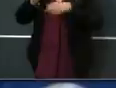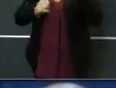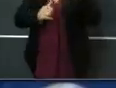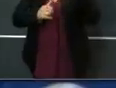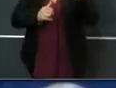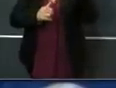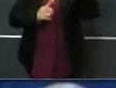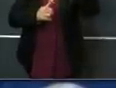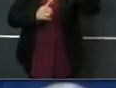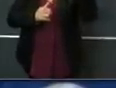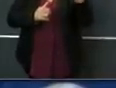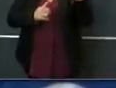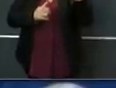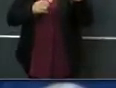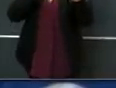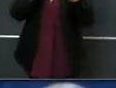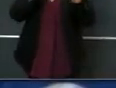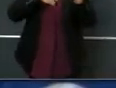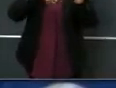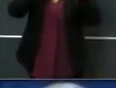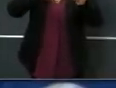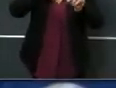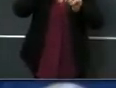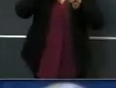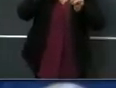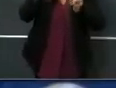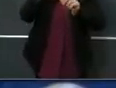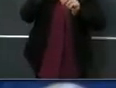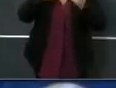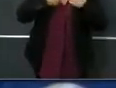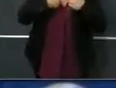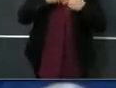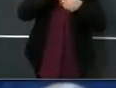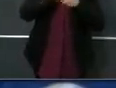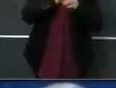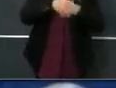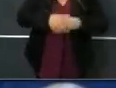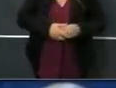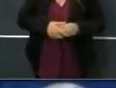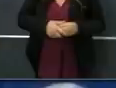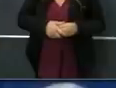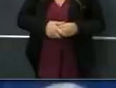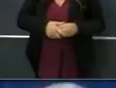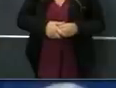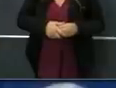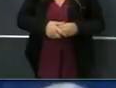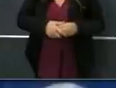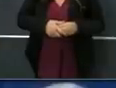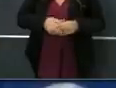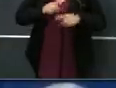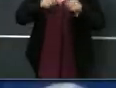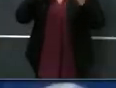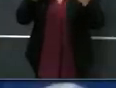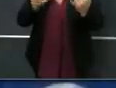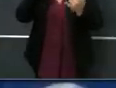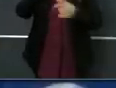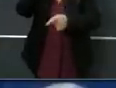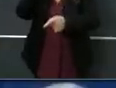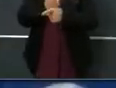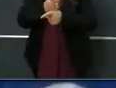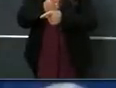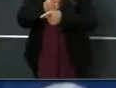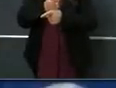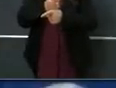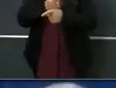6.8% have tested positive for COVID-19, but this is the area where you are correct. And